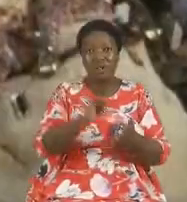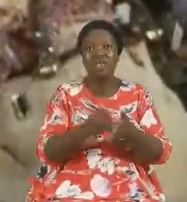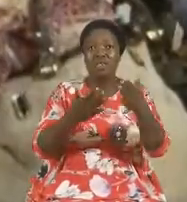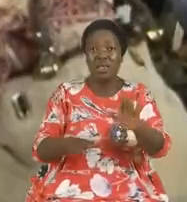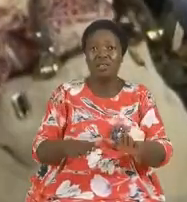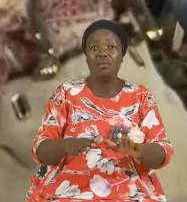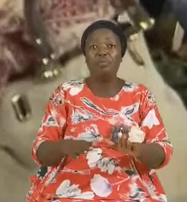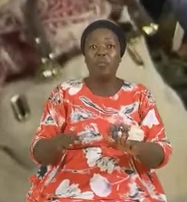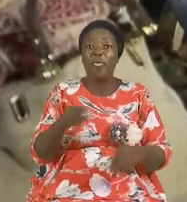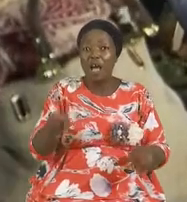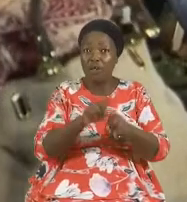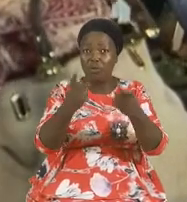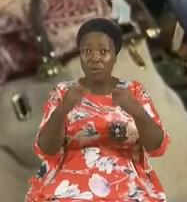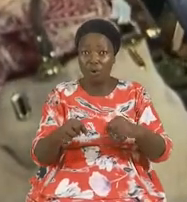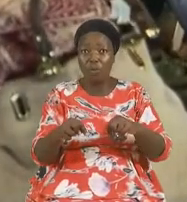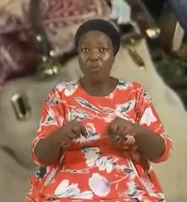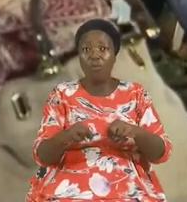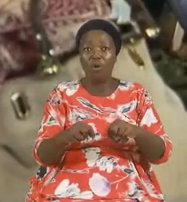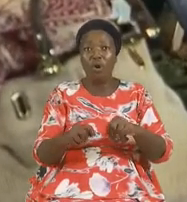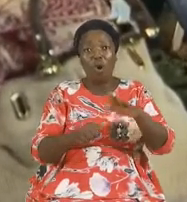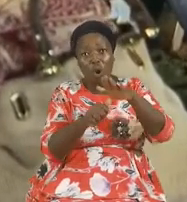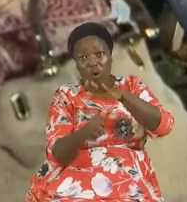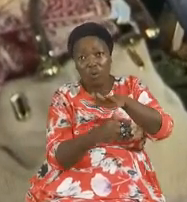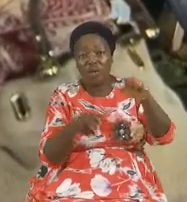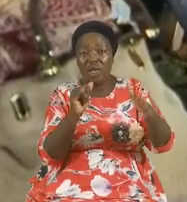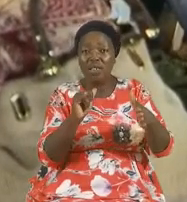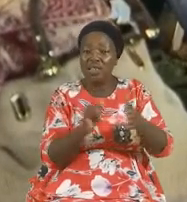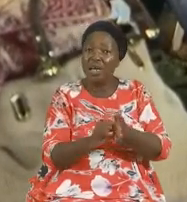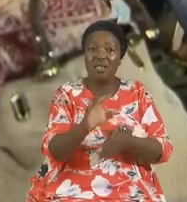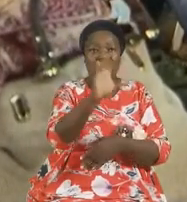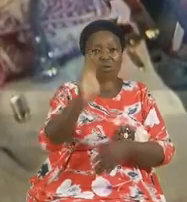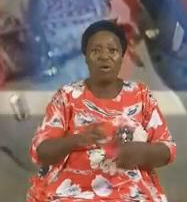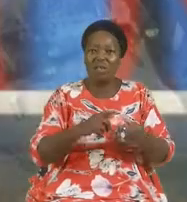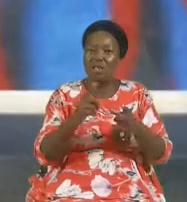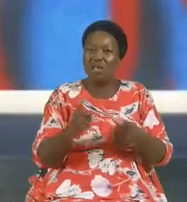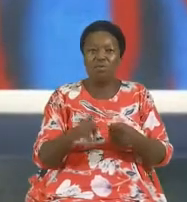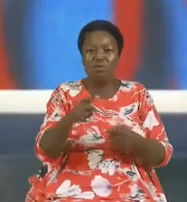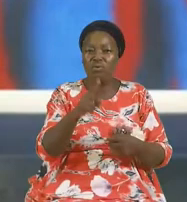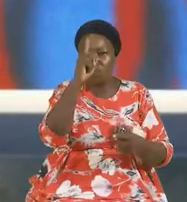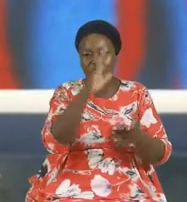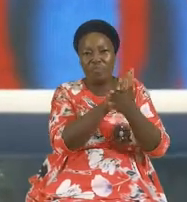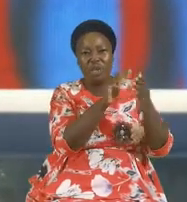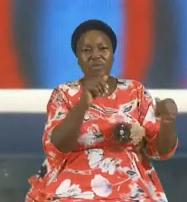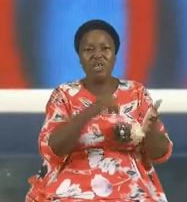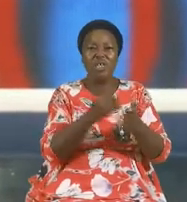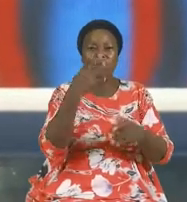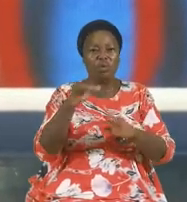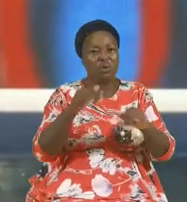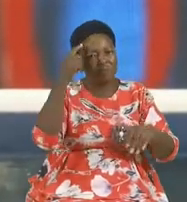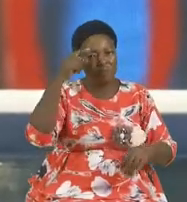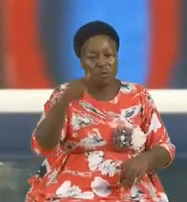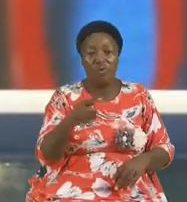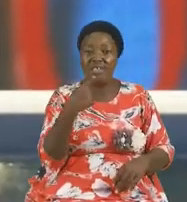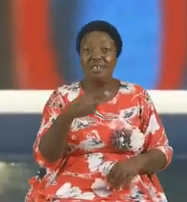Christ died on the cross, and because of that death, as you come under that cross and